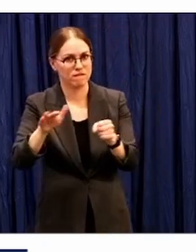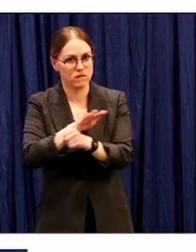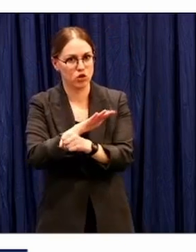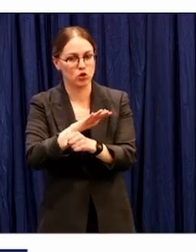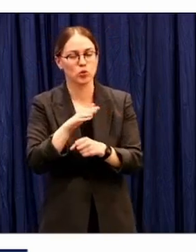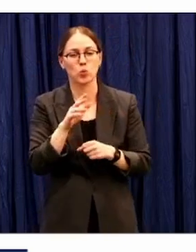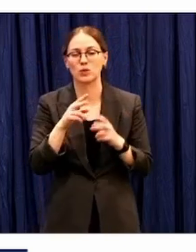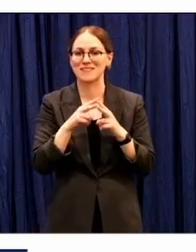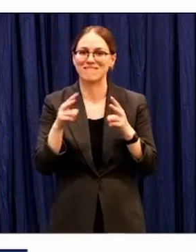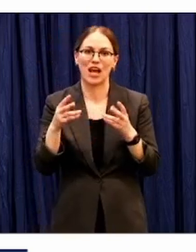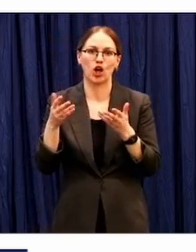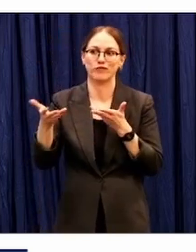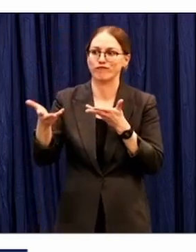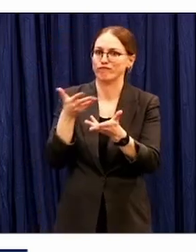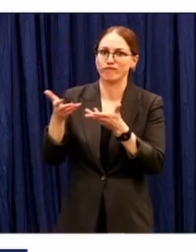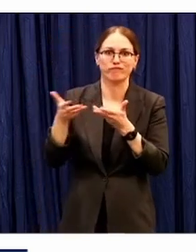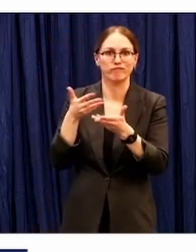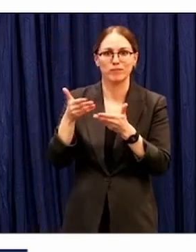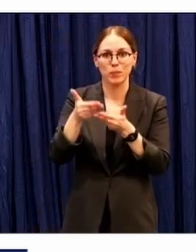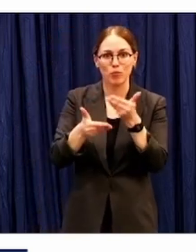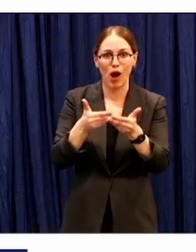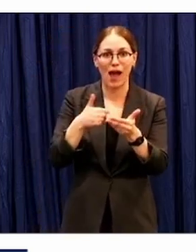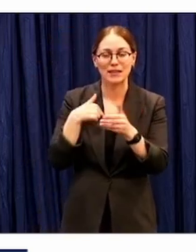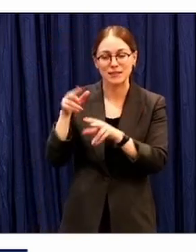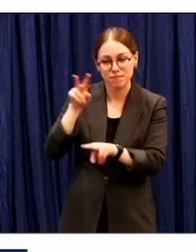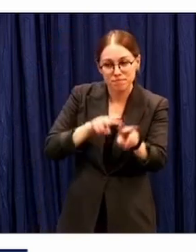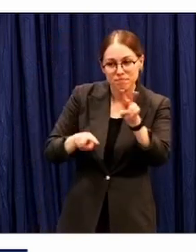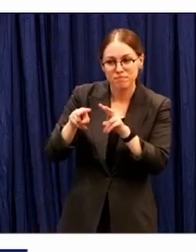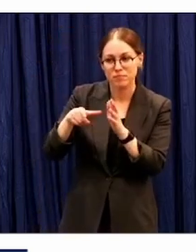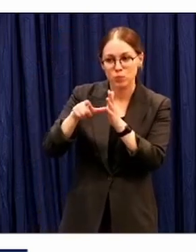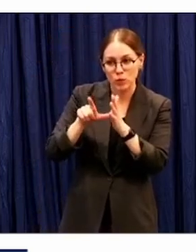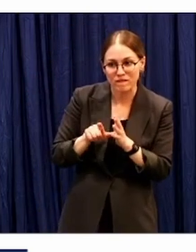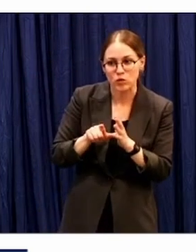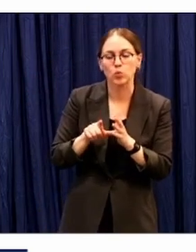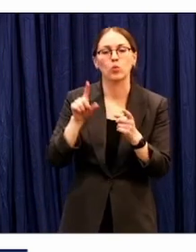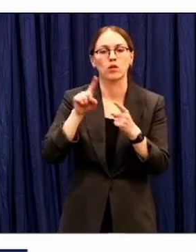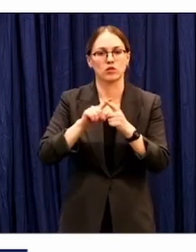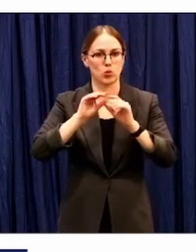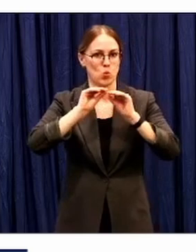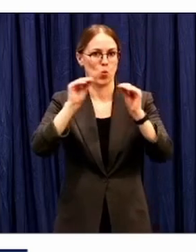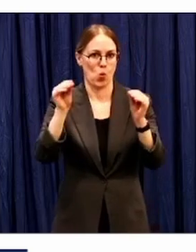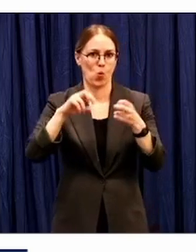where my team will review until there are no issues found.